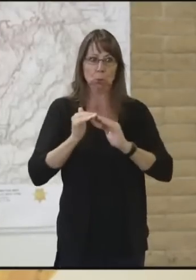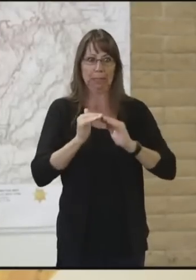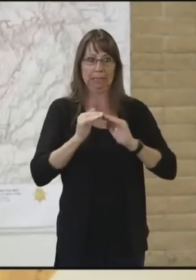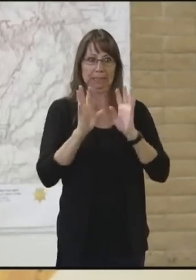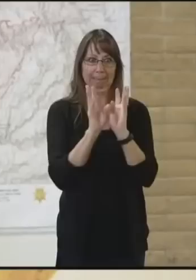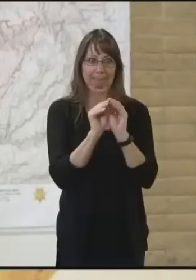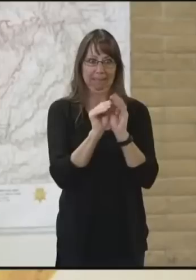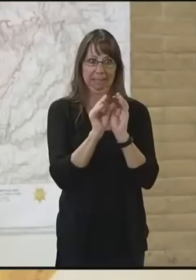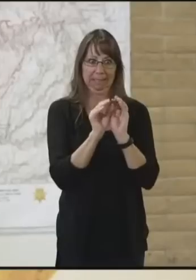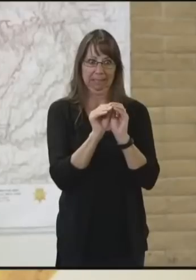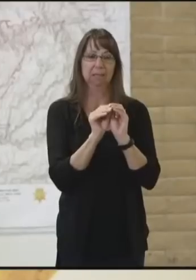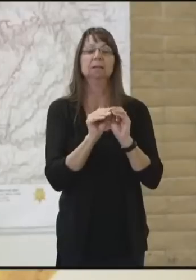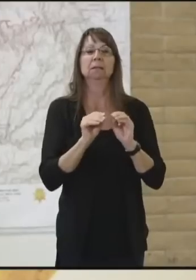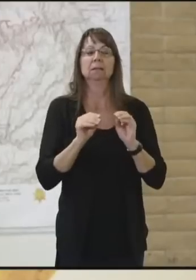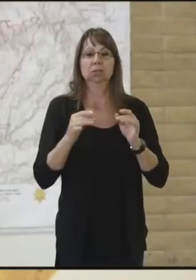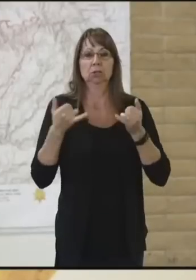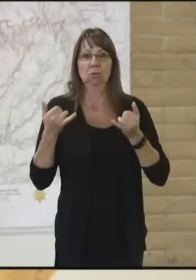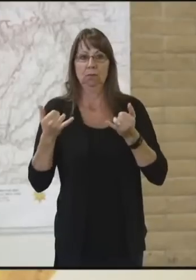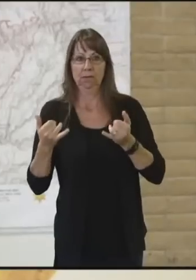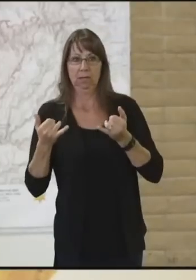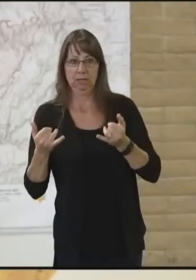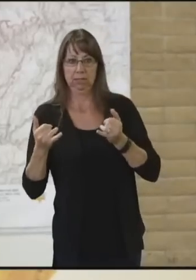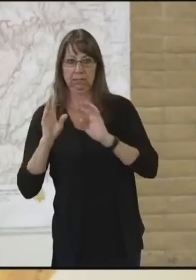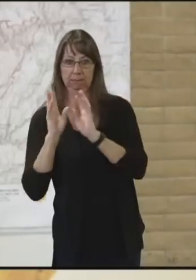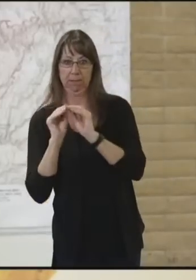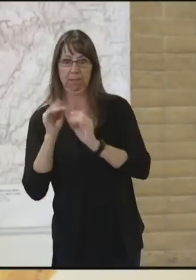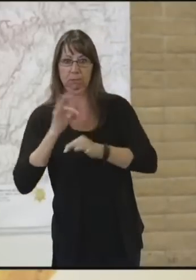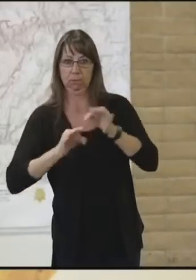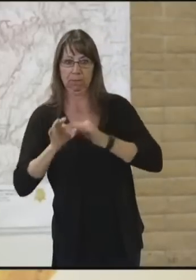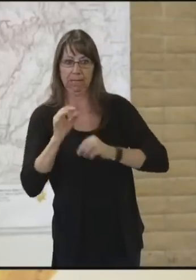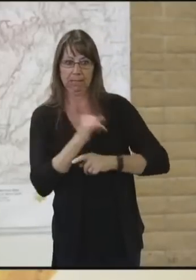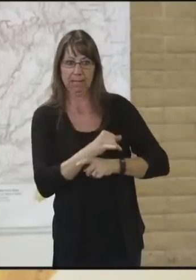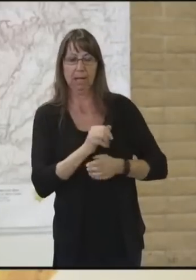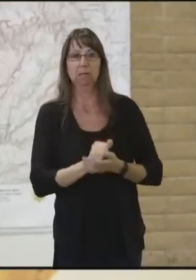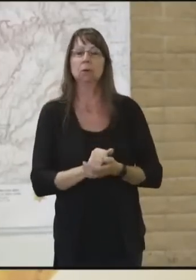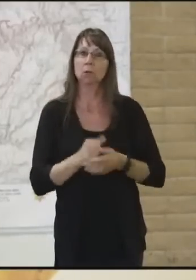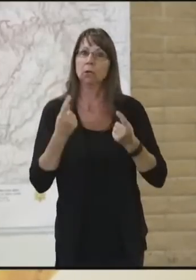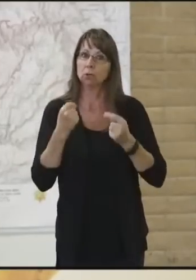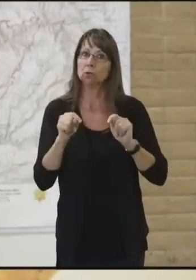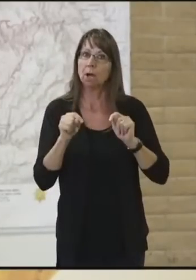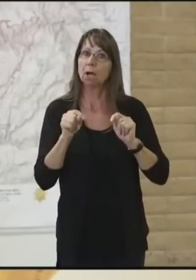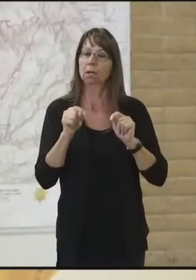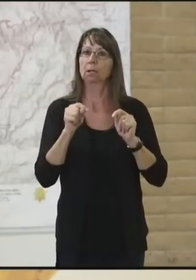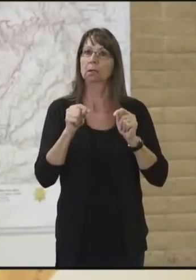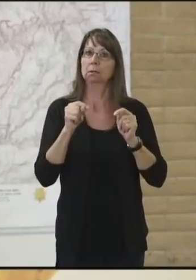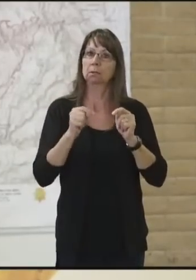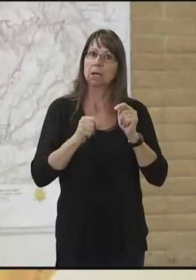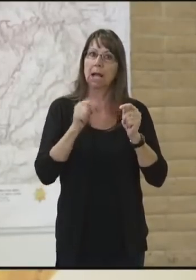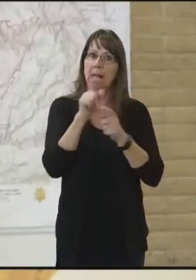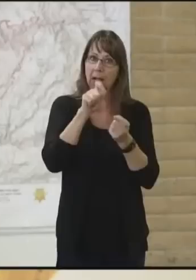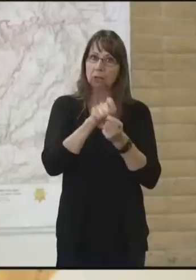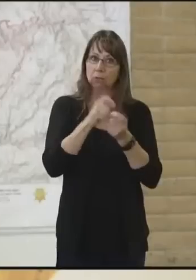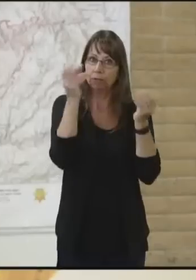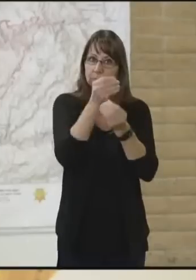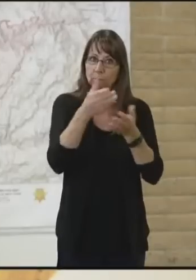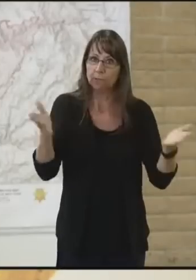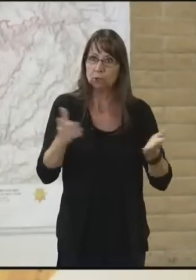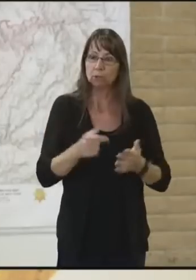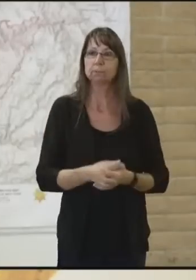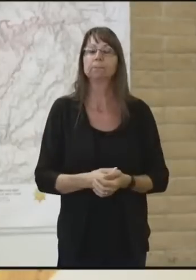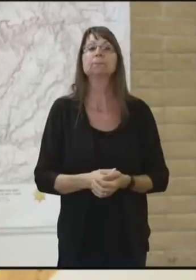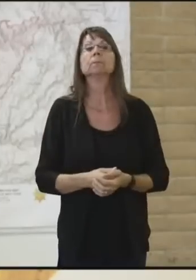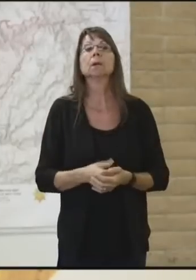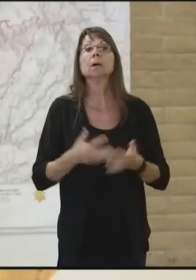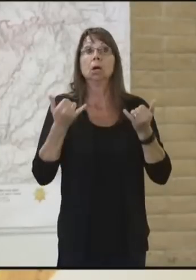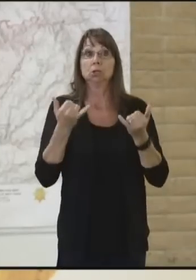you the most accurate information possible. With that being said, this press conference will be followed in 10 minutes by